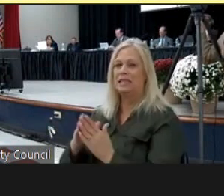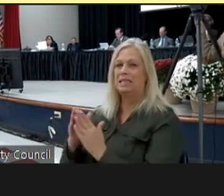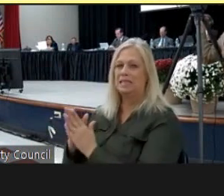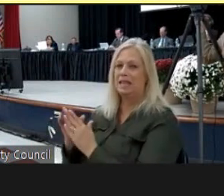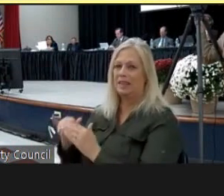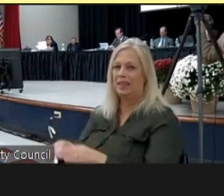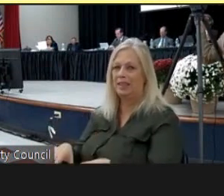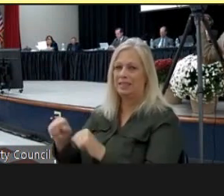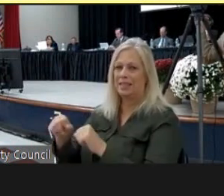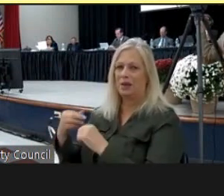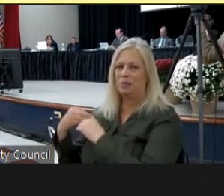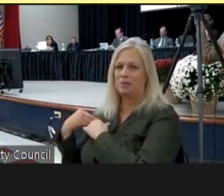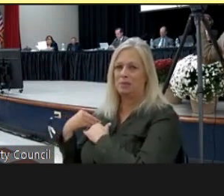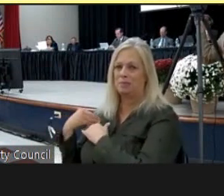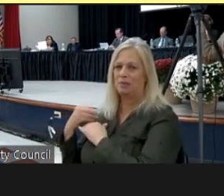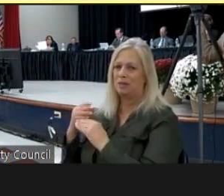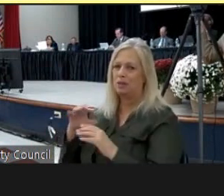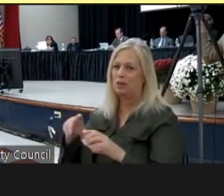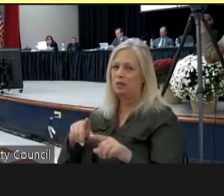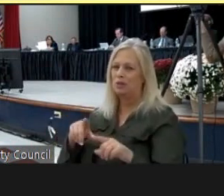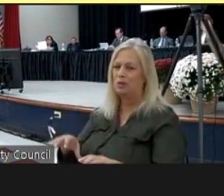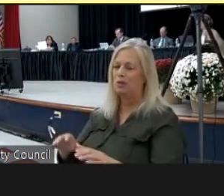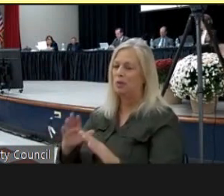and they're doing amazing.